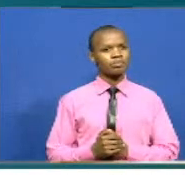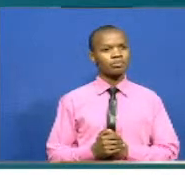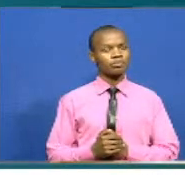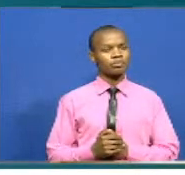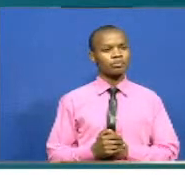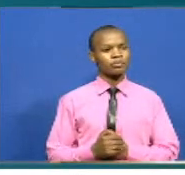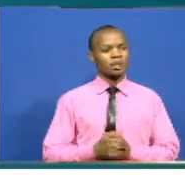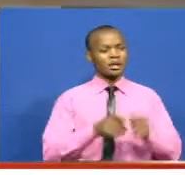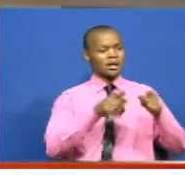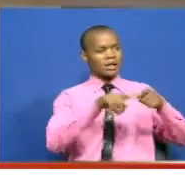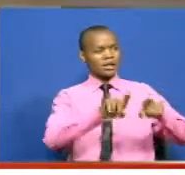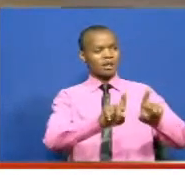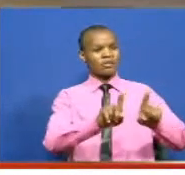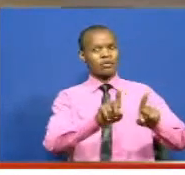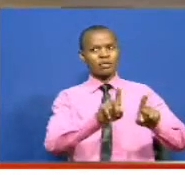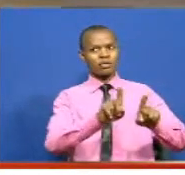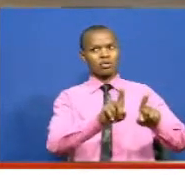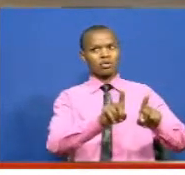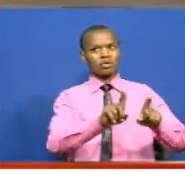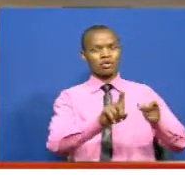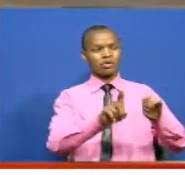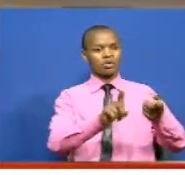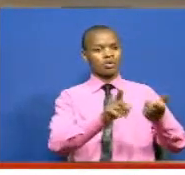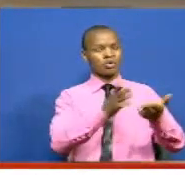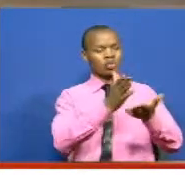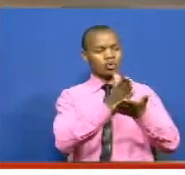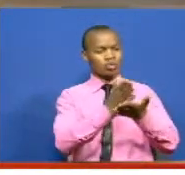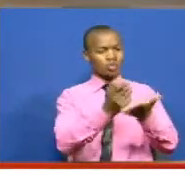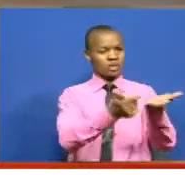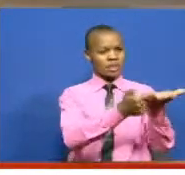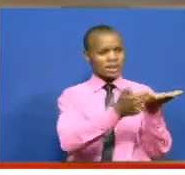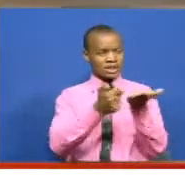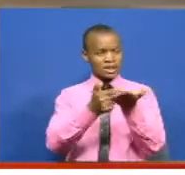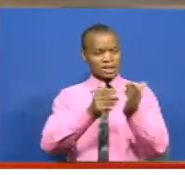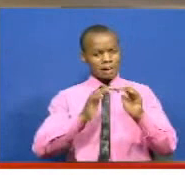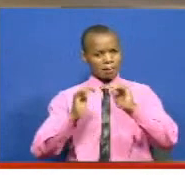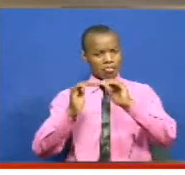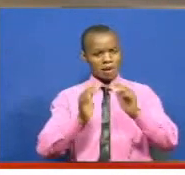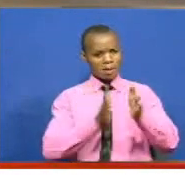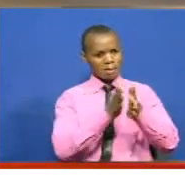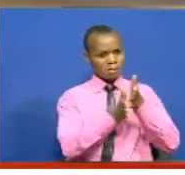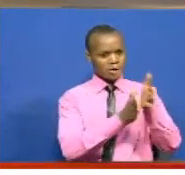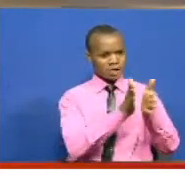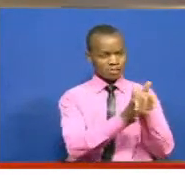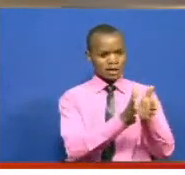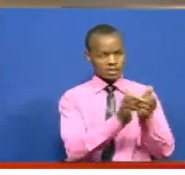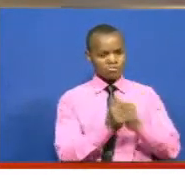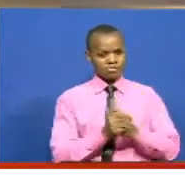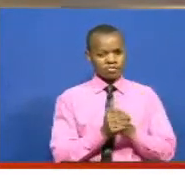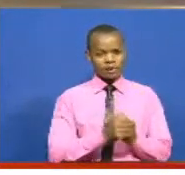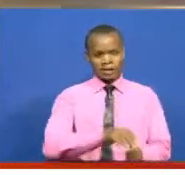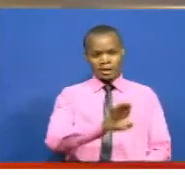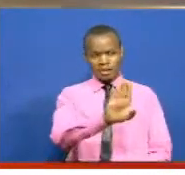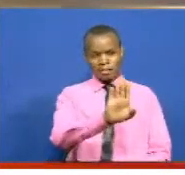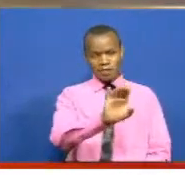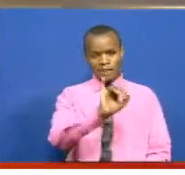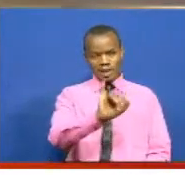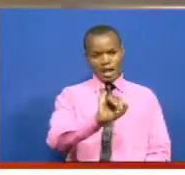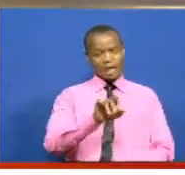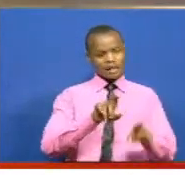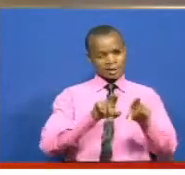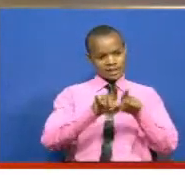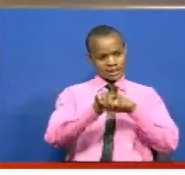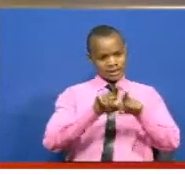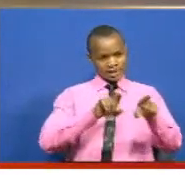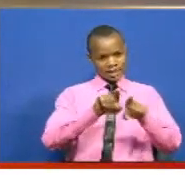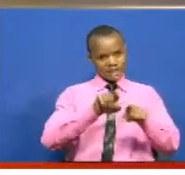You're a strong advocate for a negotiated democracy sort of a setup. If you look at the BBI journey and